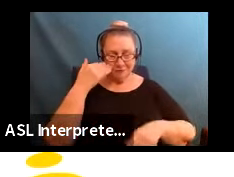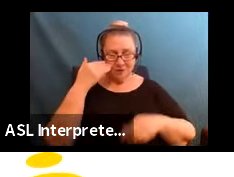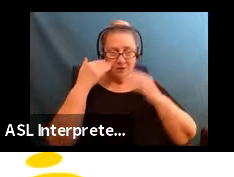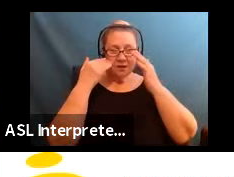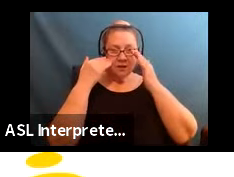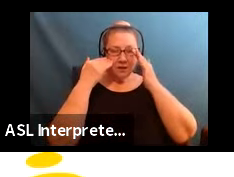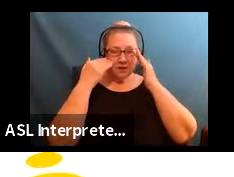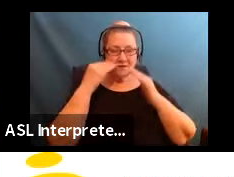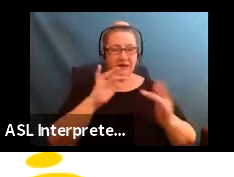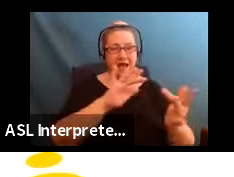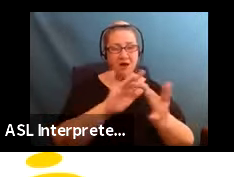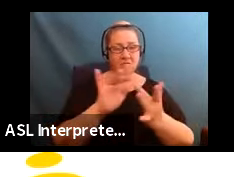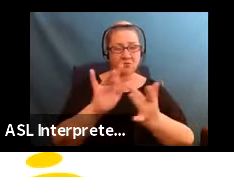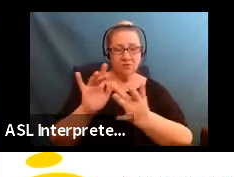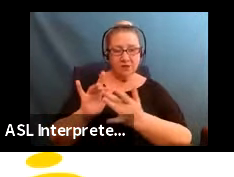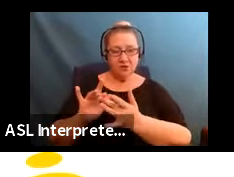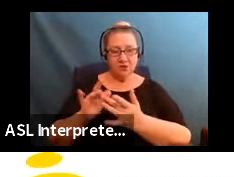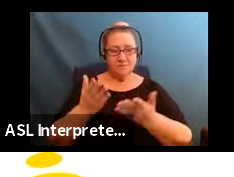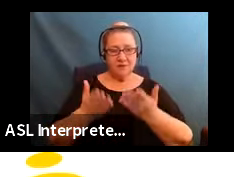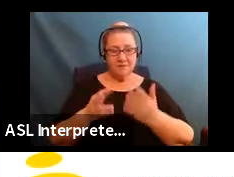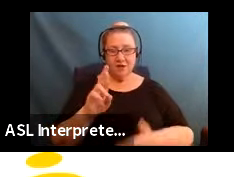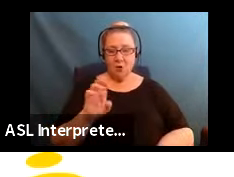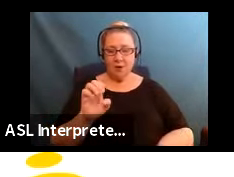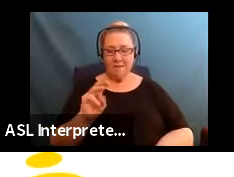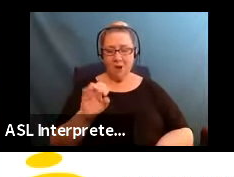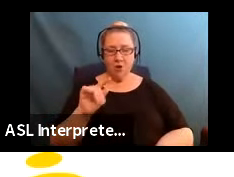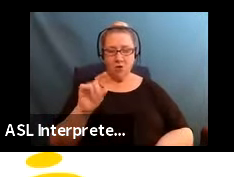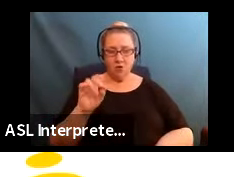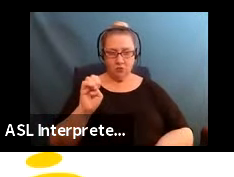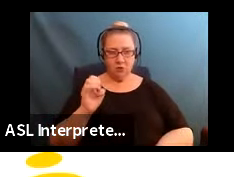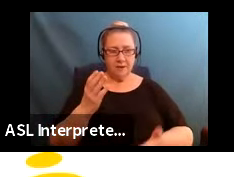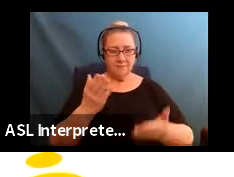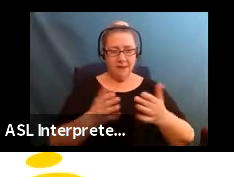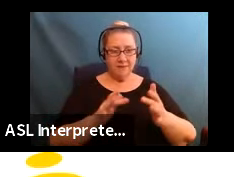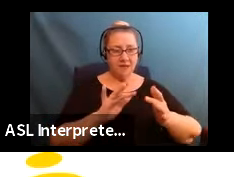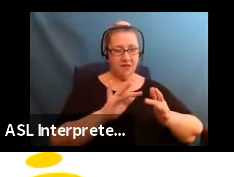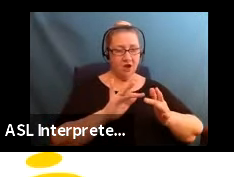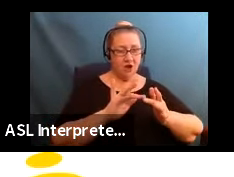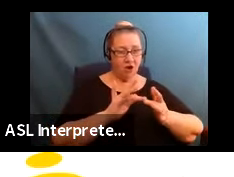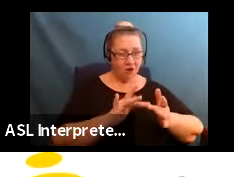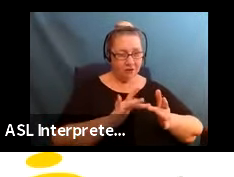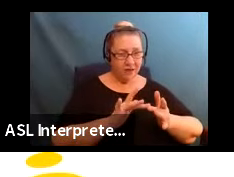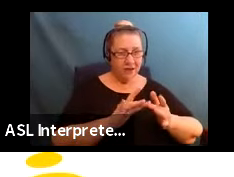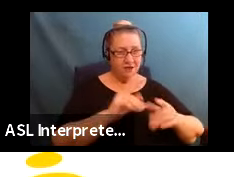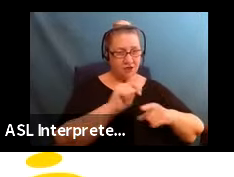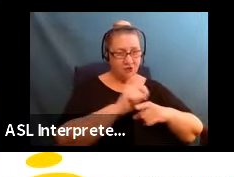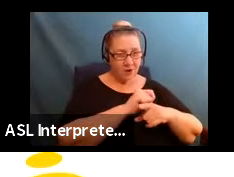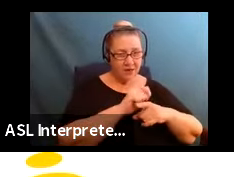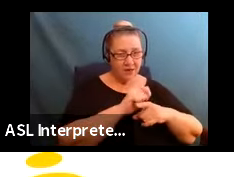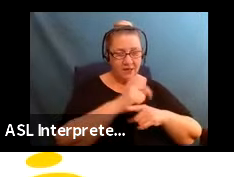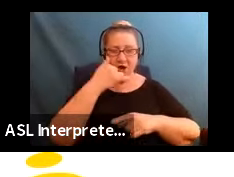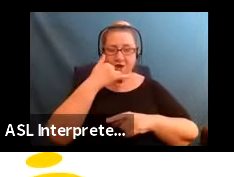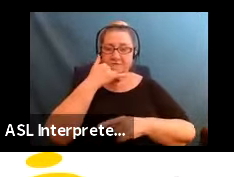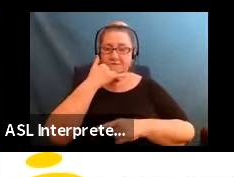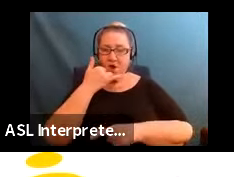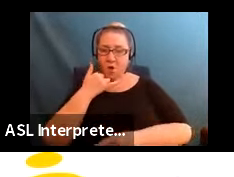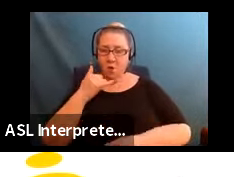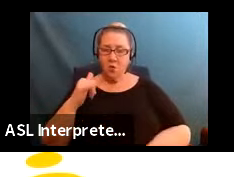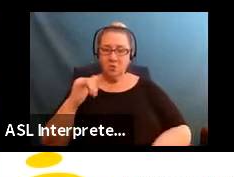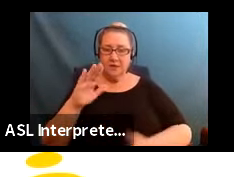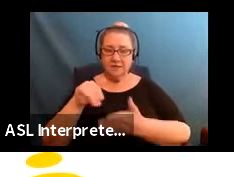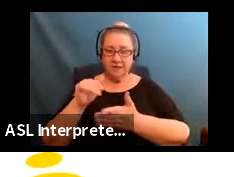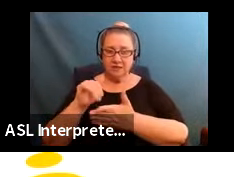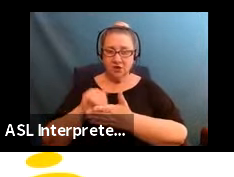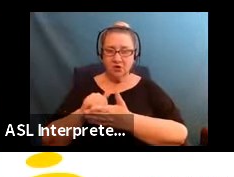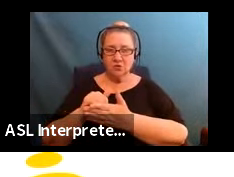the outreach may be remote, right? Might be online trainings or phone banking or other types of outreach that don't require